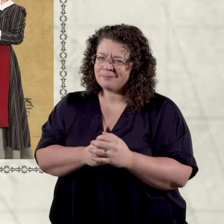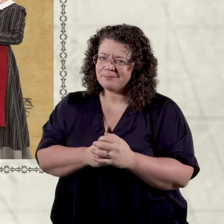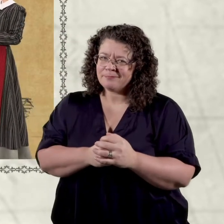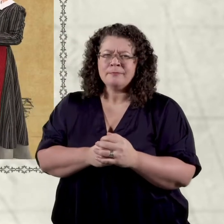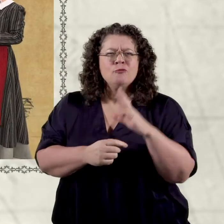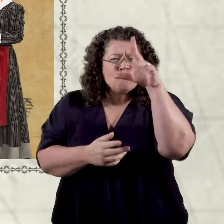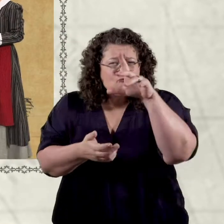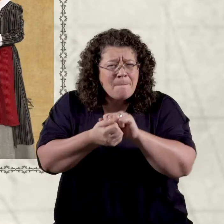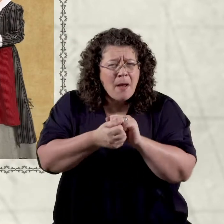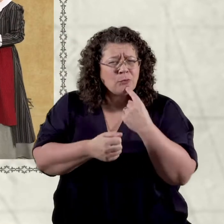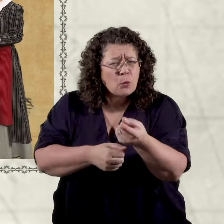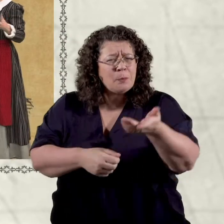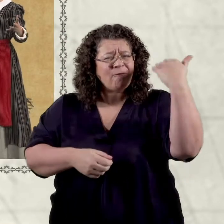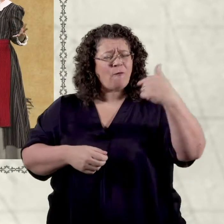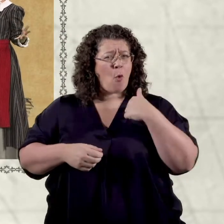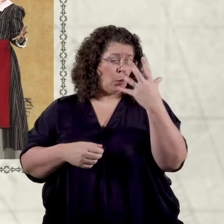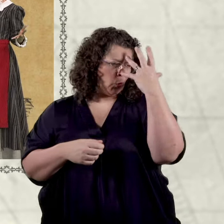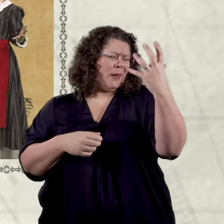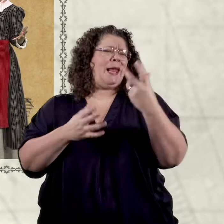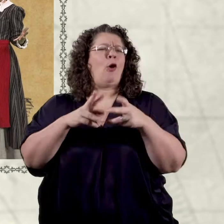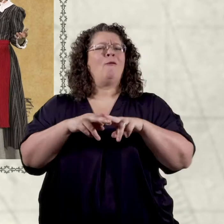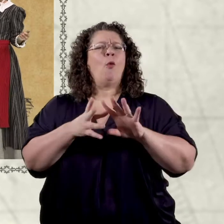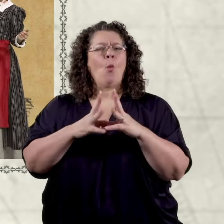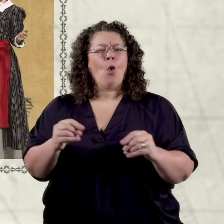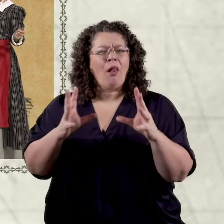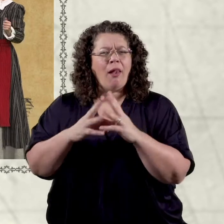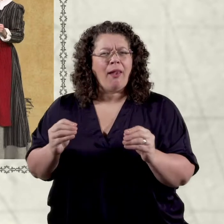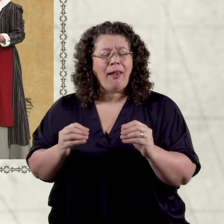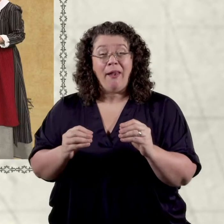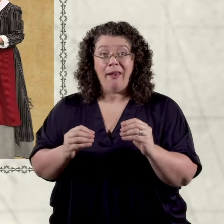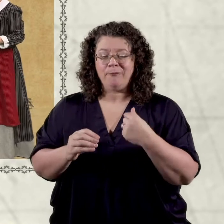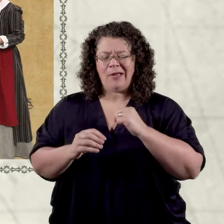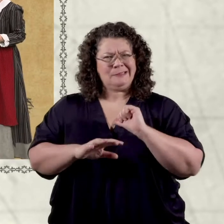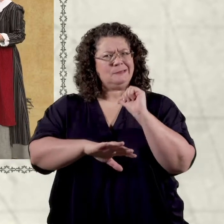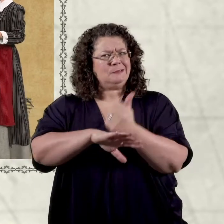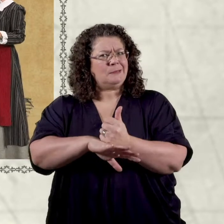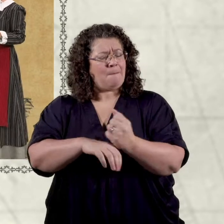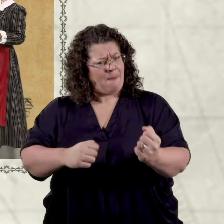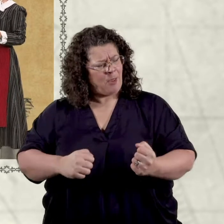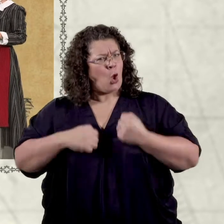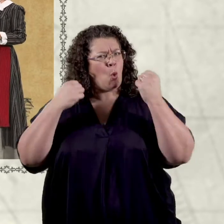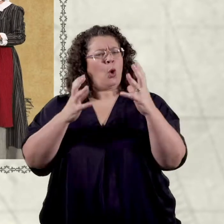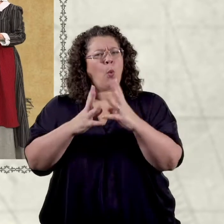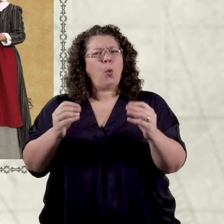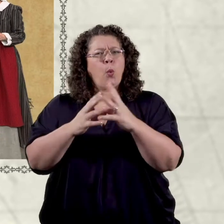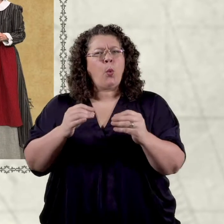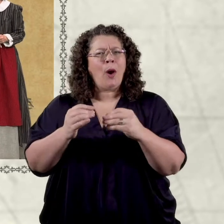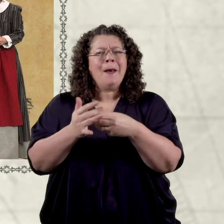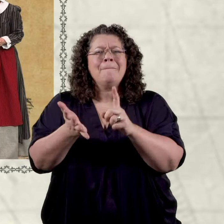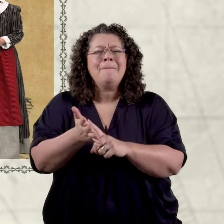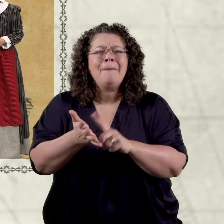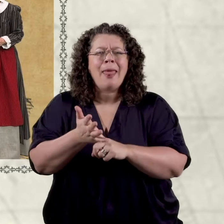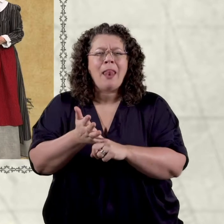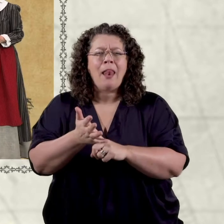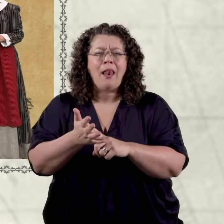Do you remember me saying earlier that I'm the Queen of Wool? Well, I set up my own woolen mill at